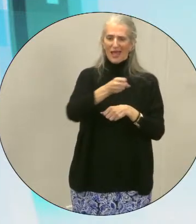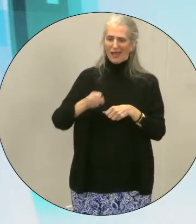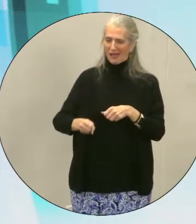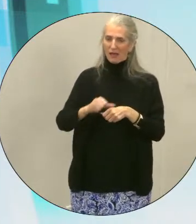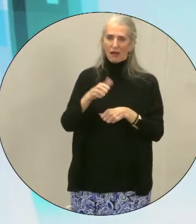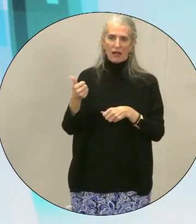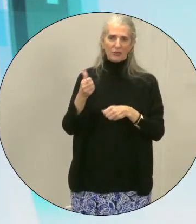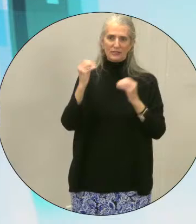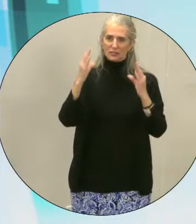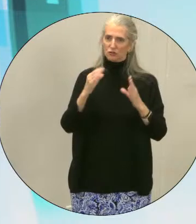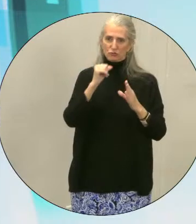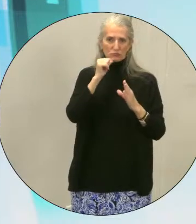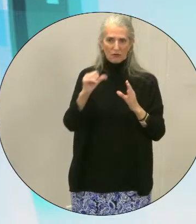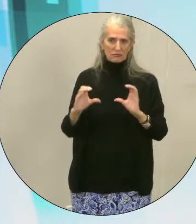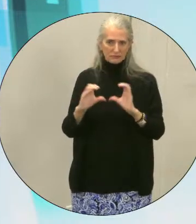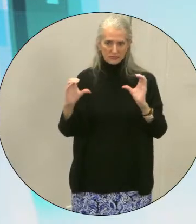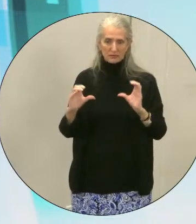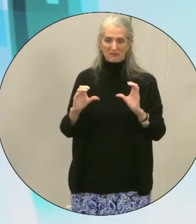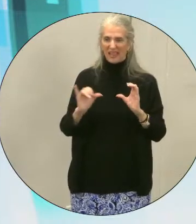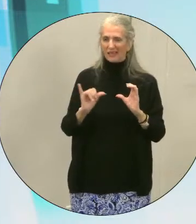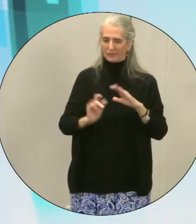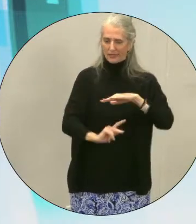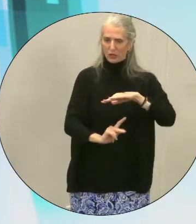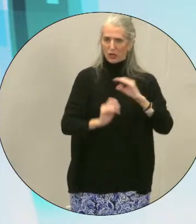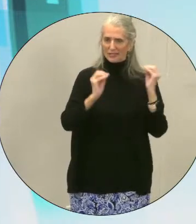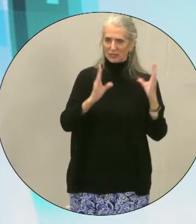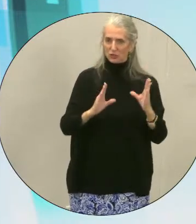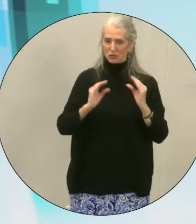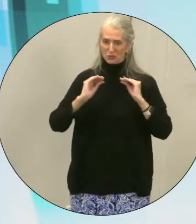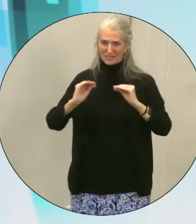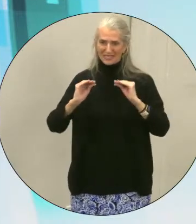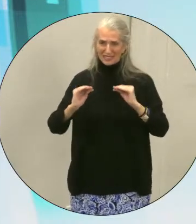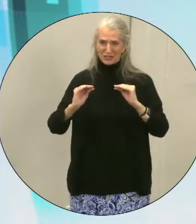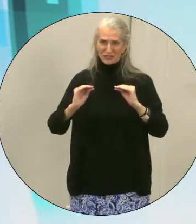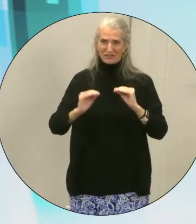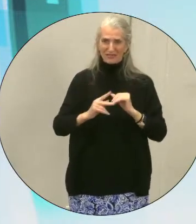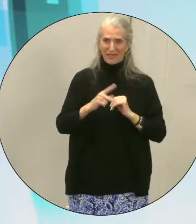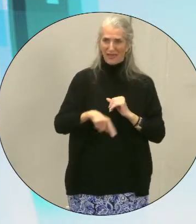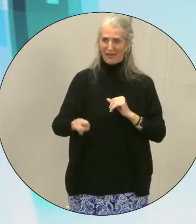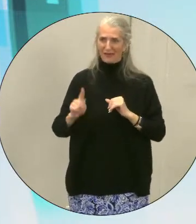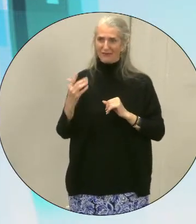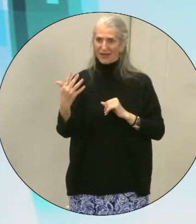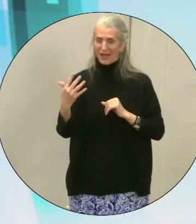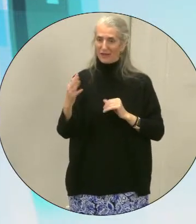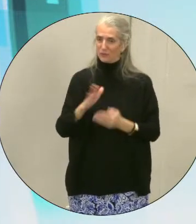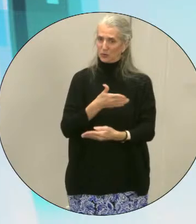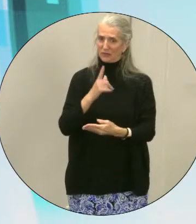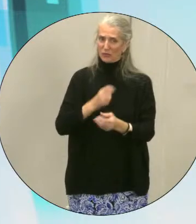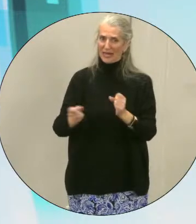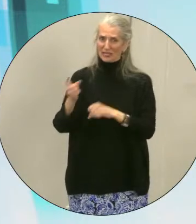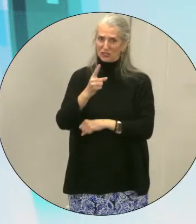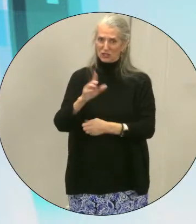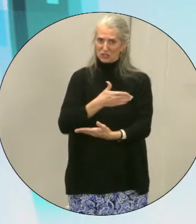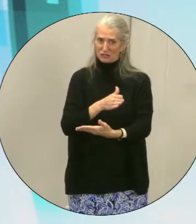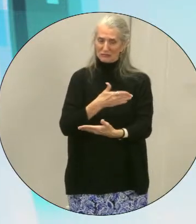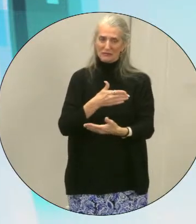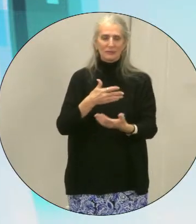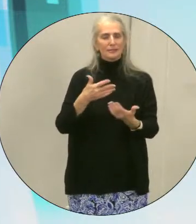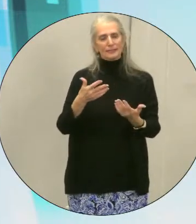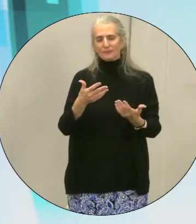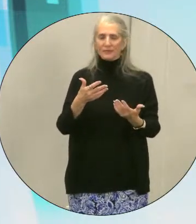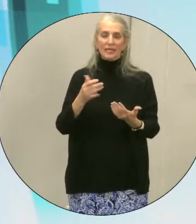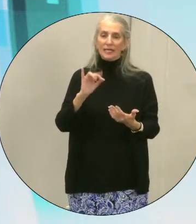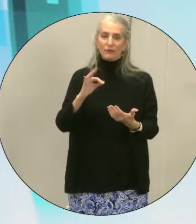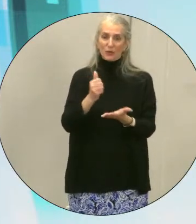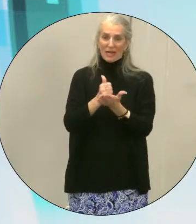ed classroom teachers, such as kindergarten teachers, to teach K-5 music for next school year. If you can help us with those two items that